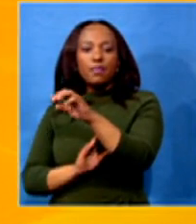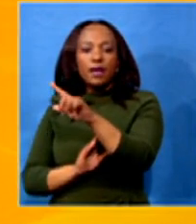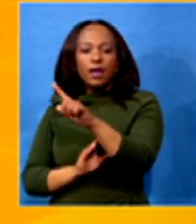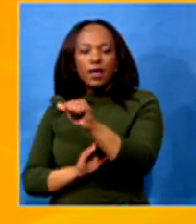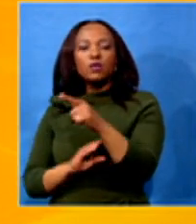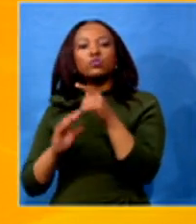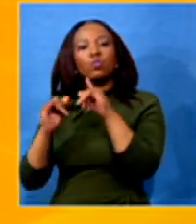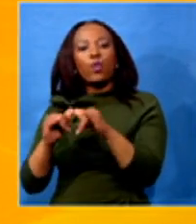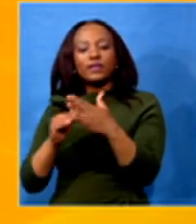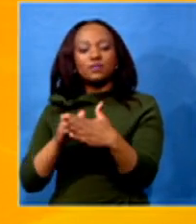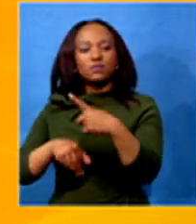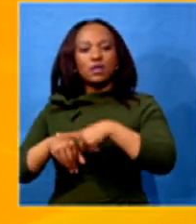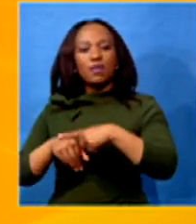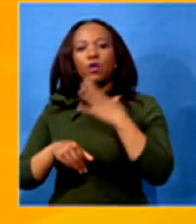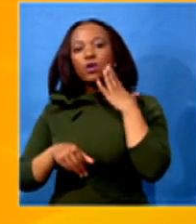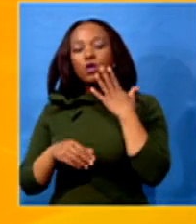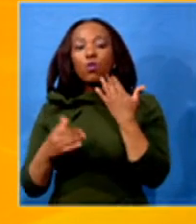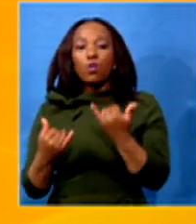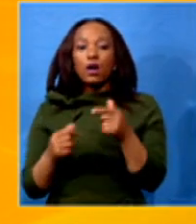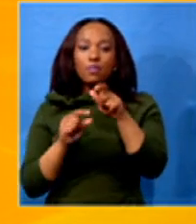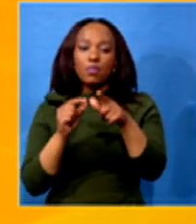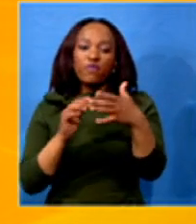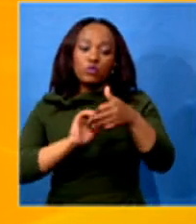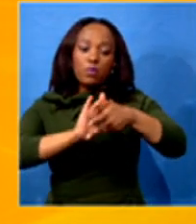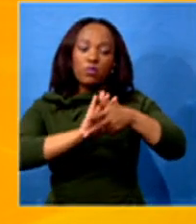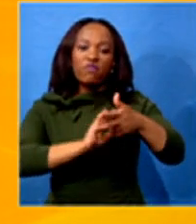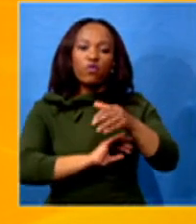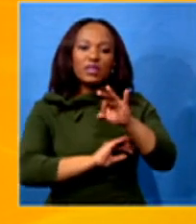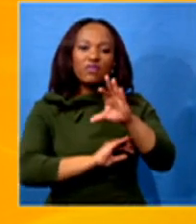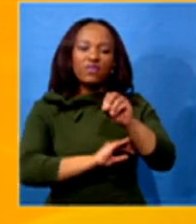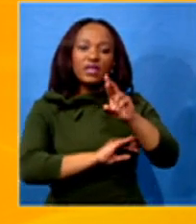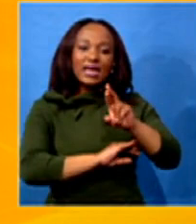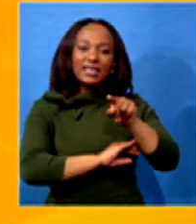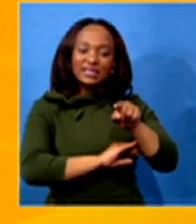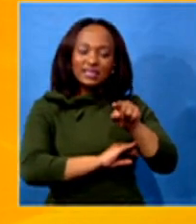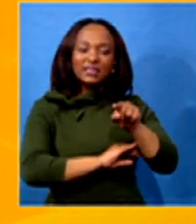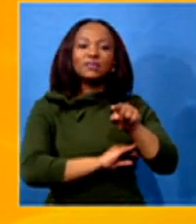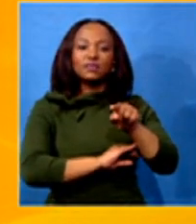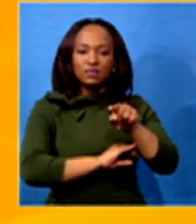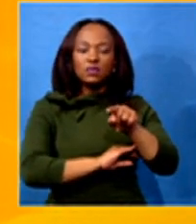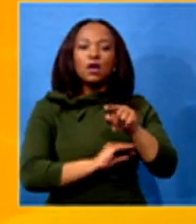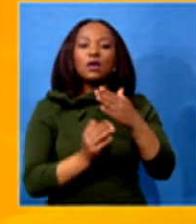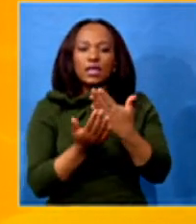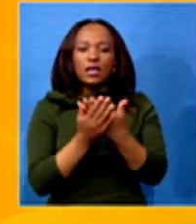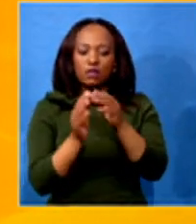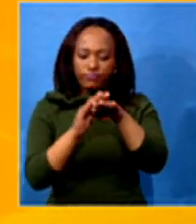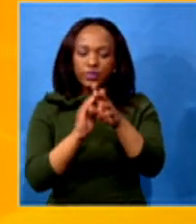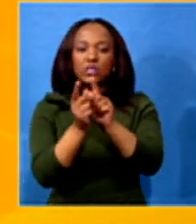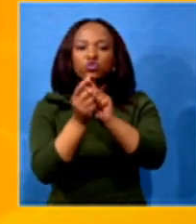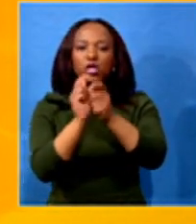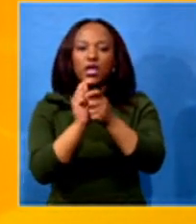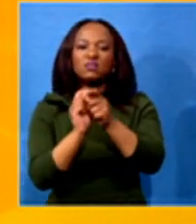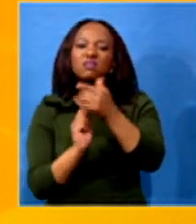period, because now those who are approved for the 350 rand, they can now change their preferred method